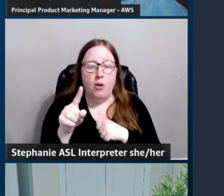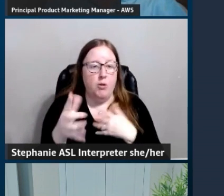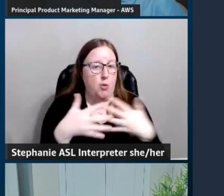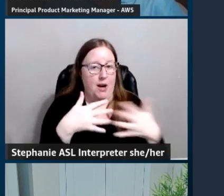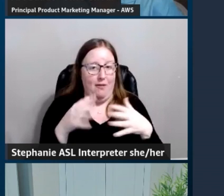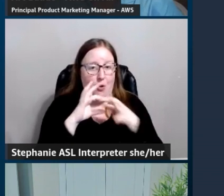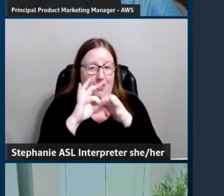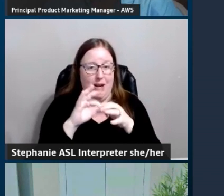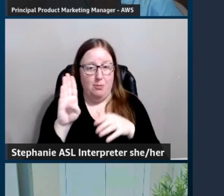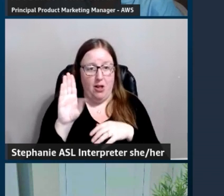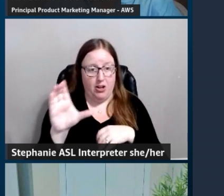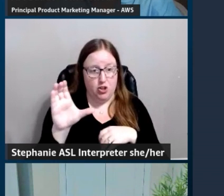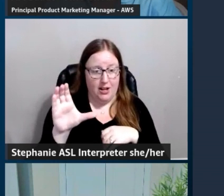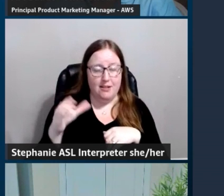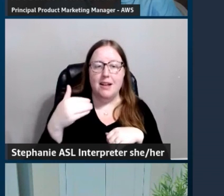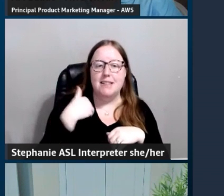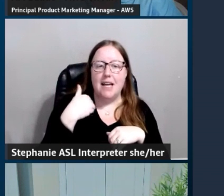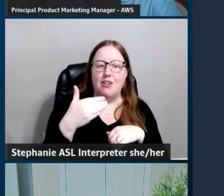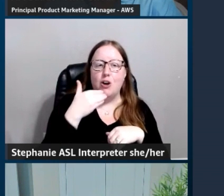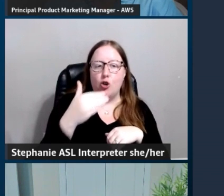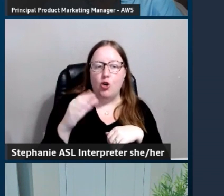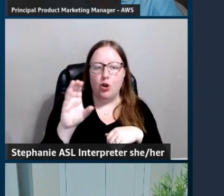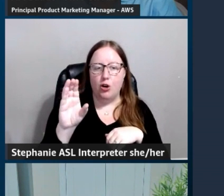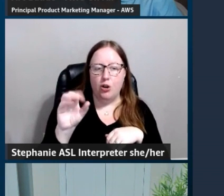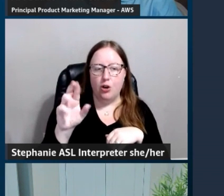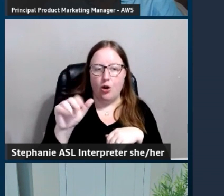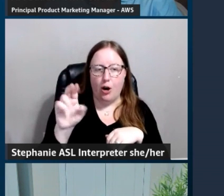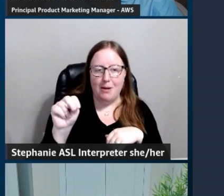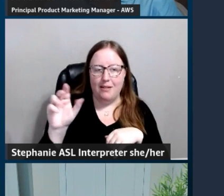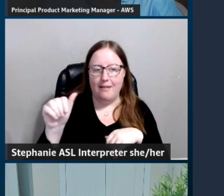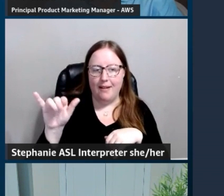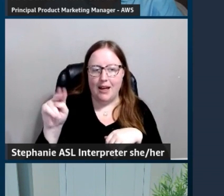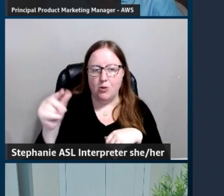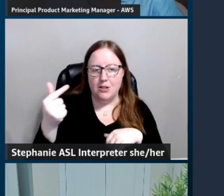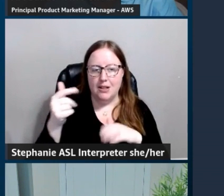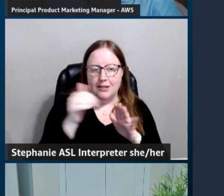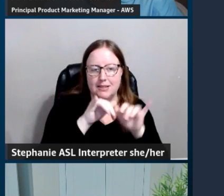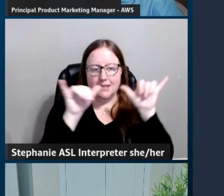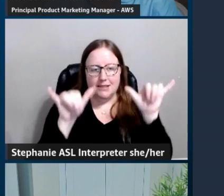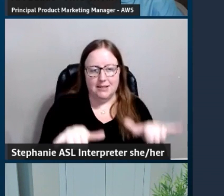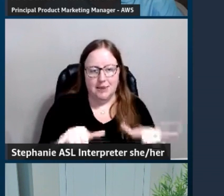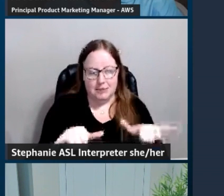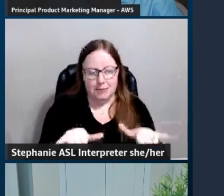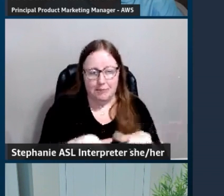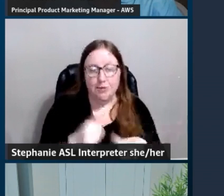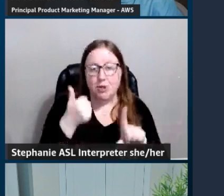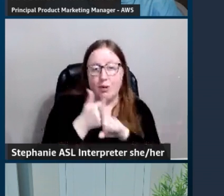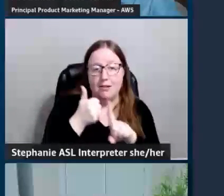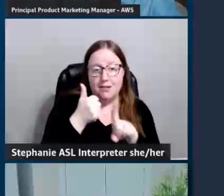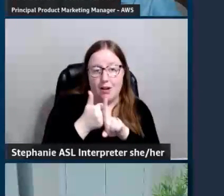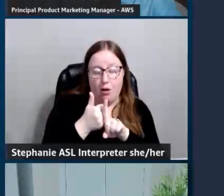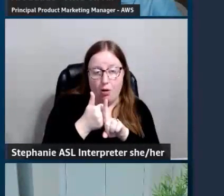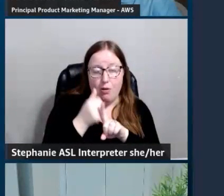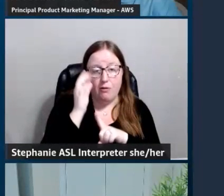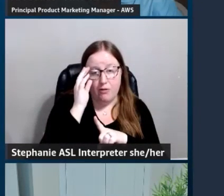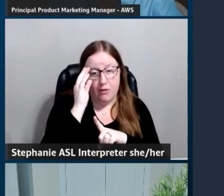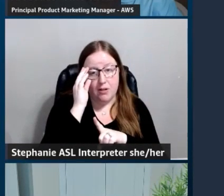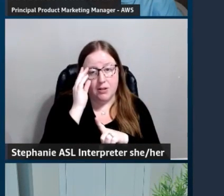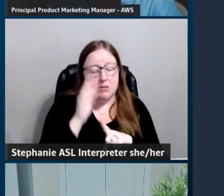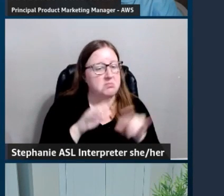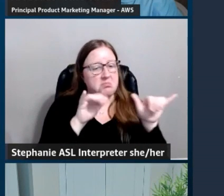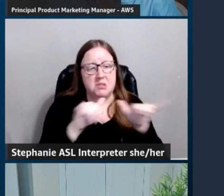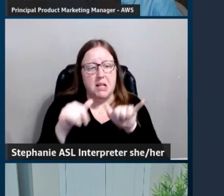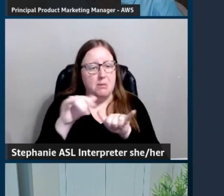is having a great carbon accounting system. So carbon accounting is just like other